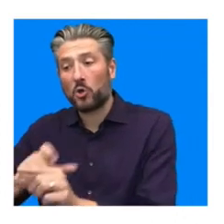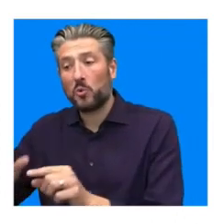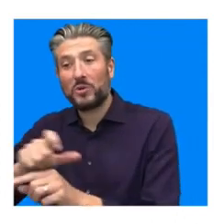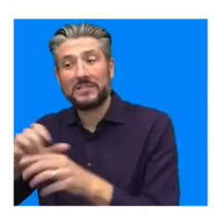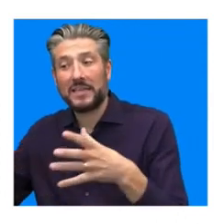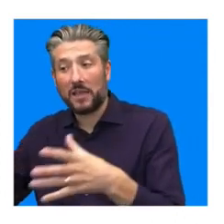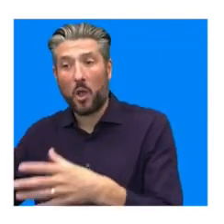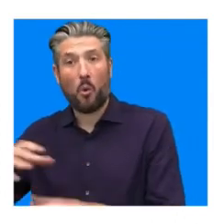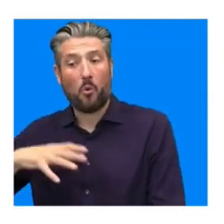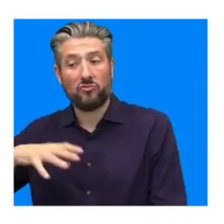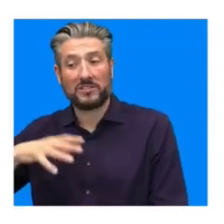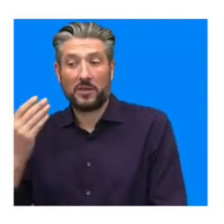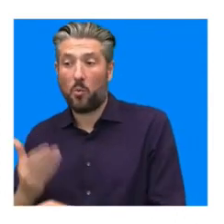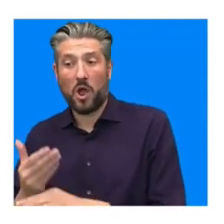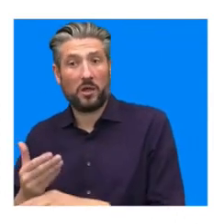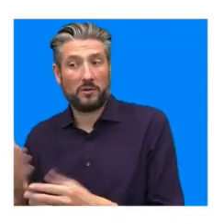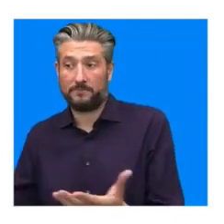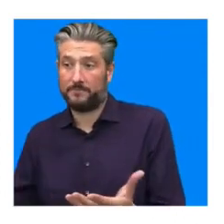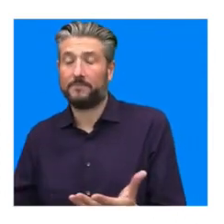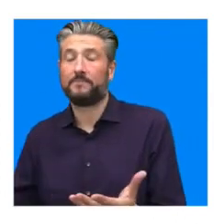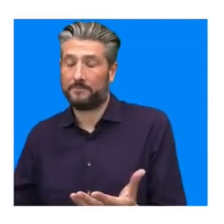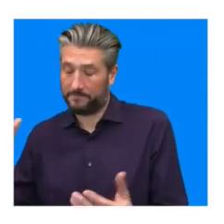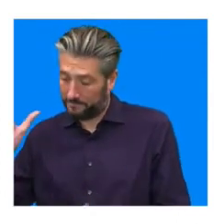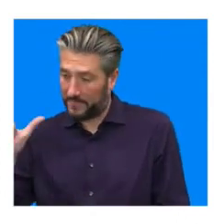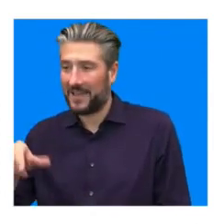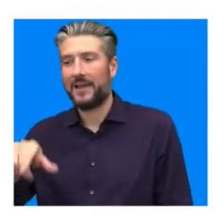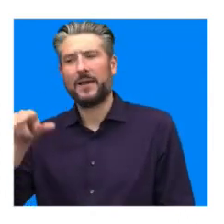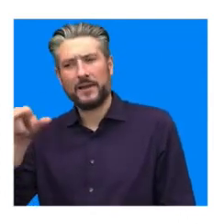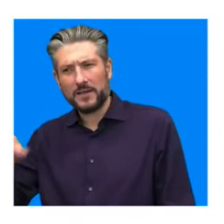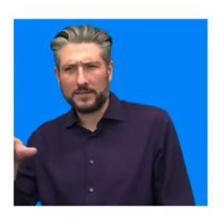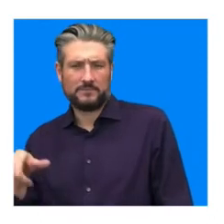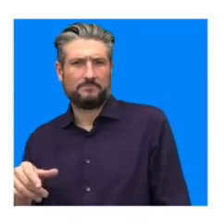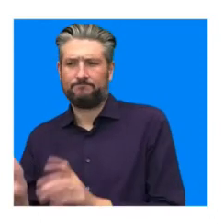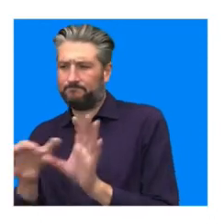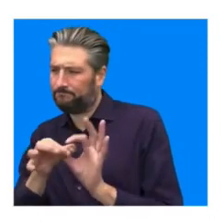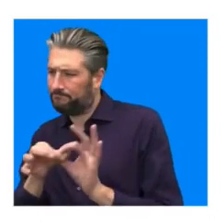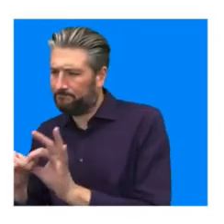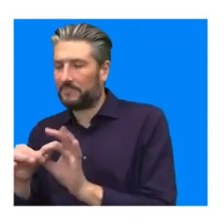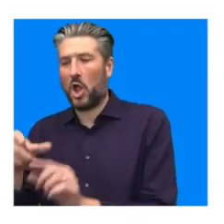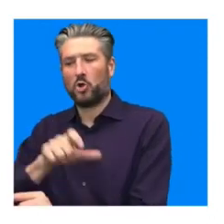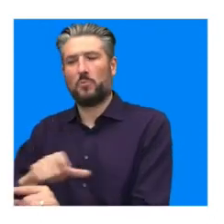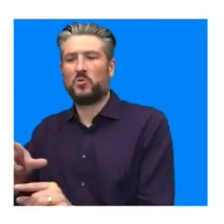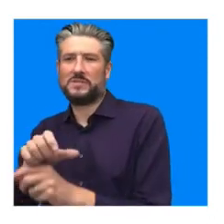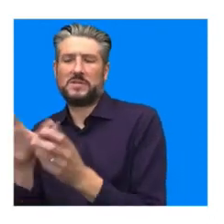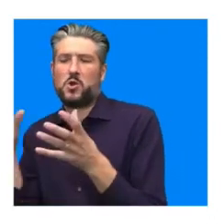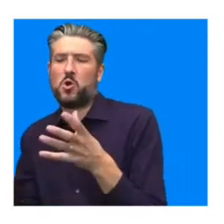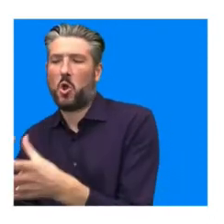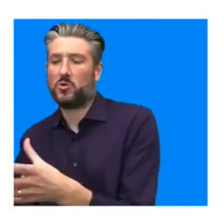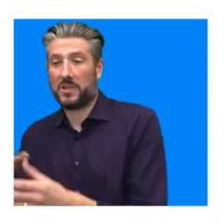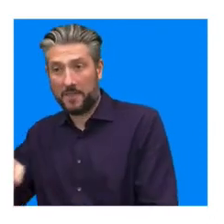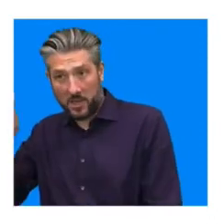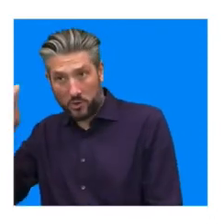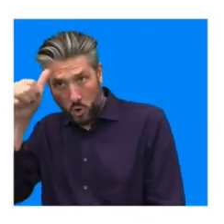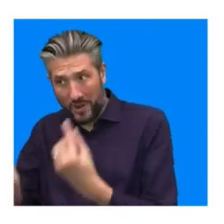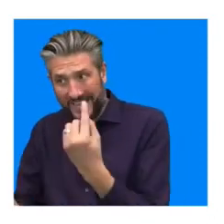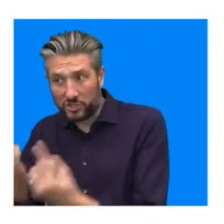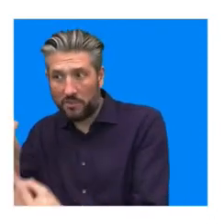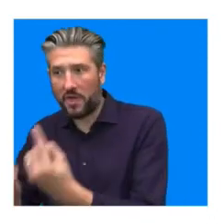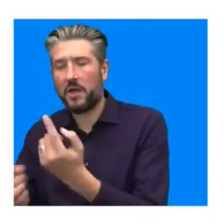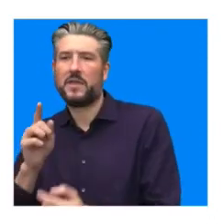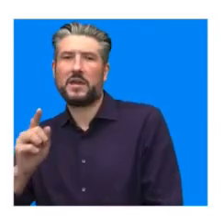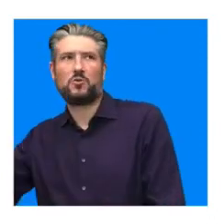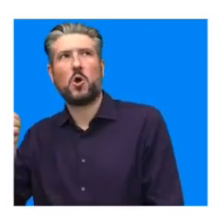this. The gaming community is very tight. They feed off each other. They know what's possible in their